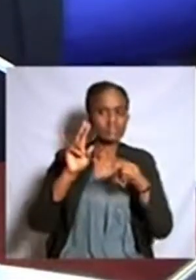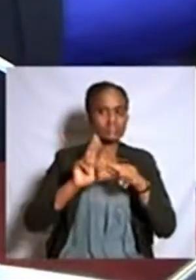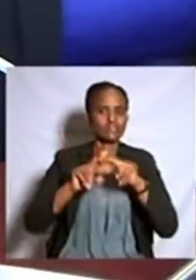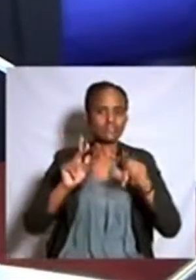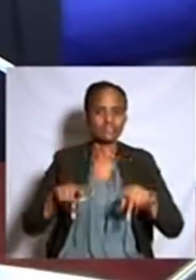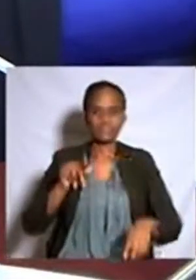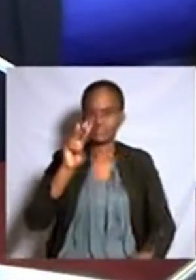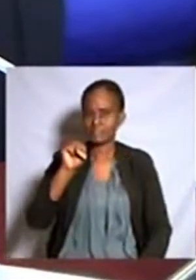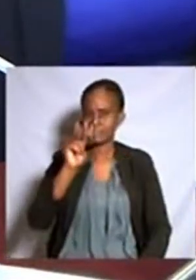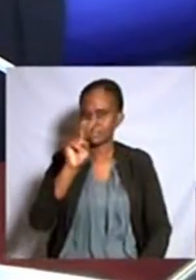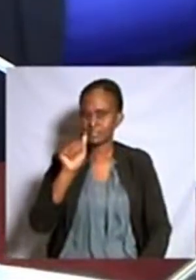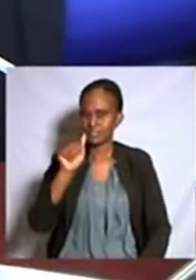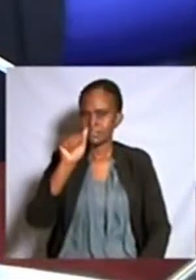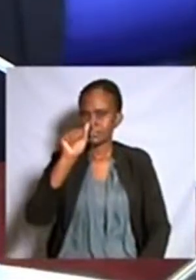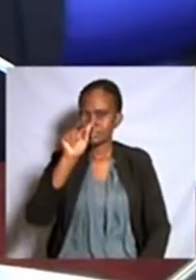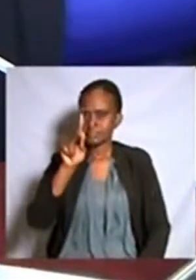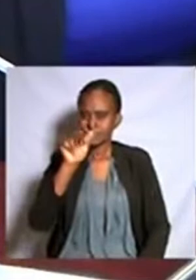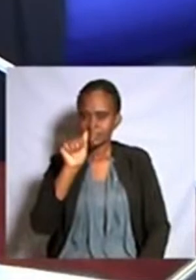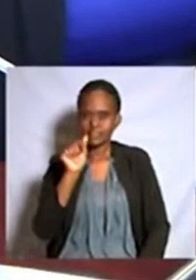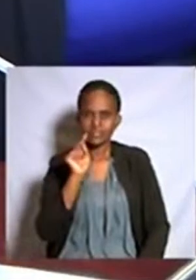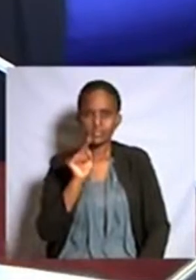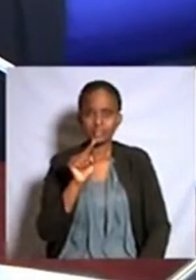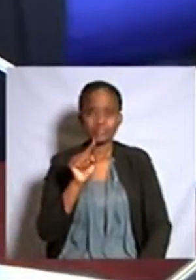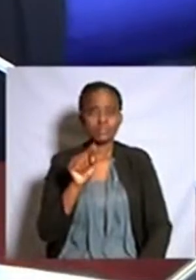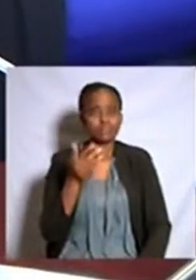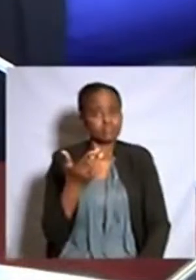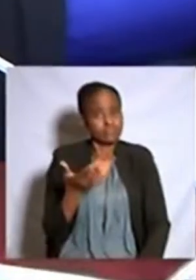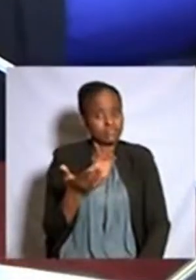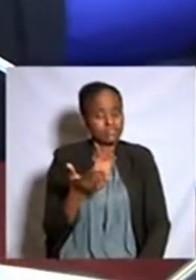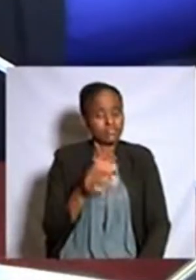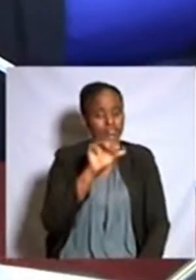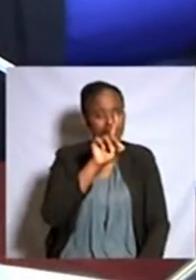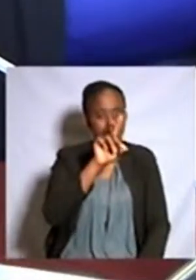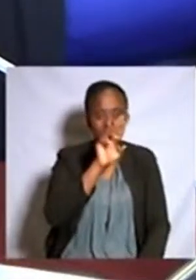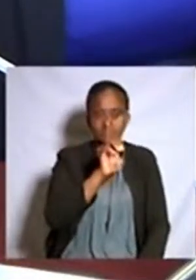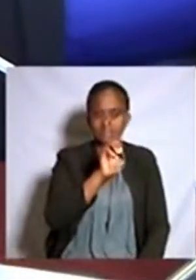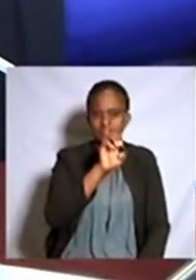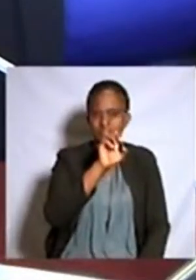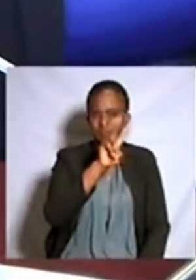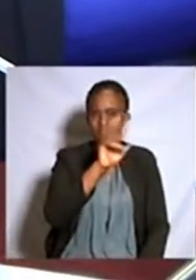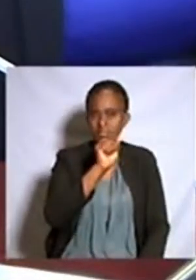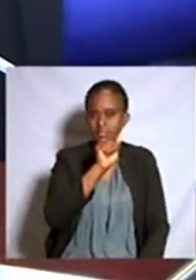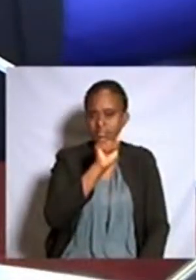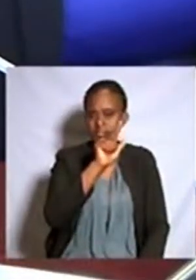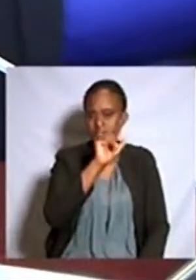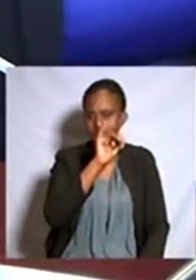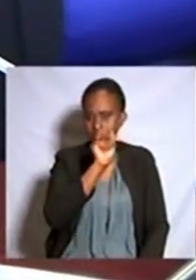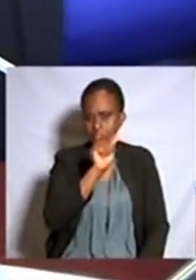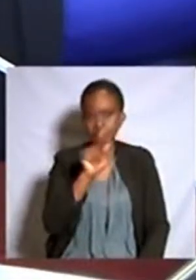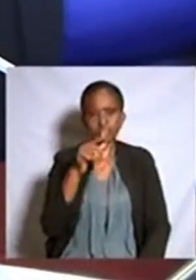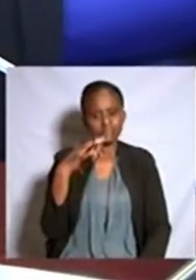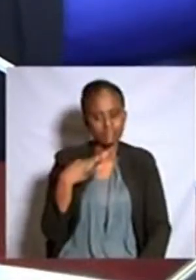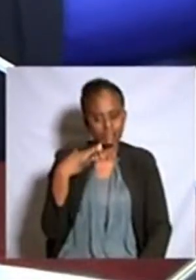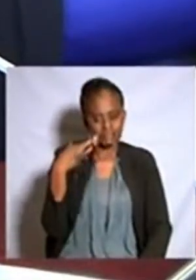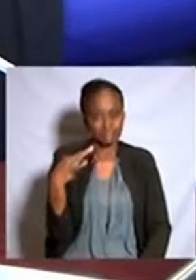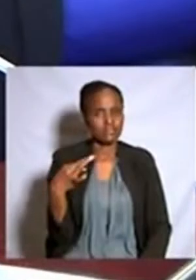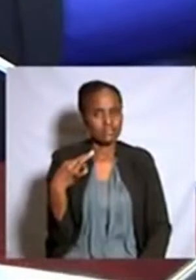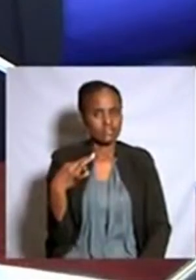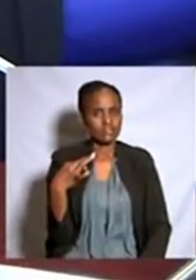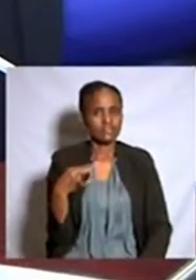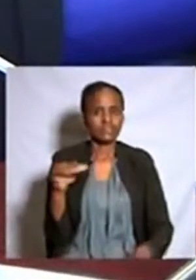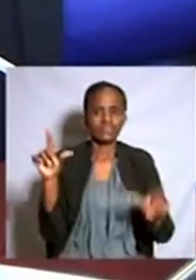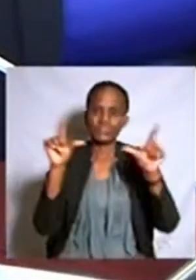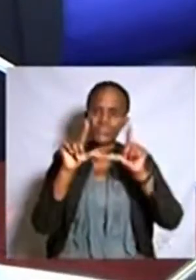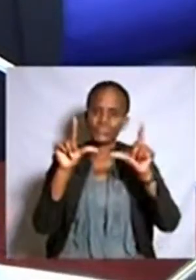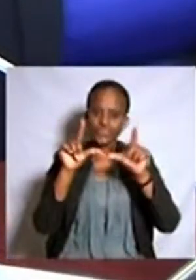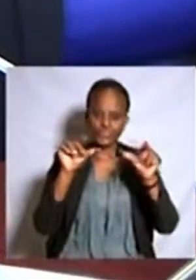Mwaka Chibuye Devalia. The application of issuance of occupant's license